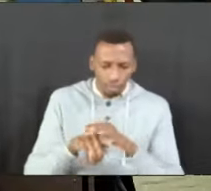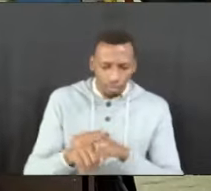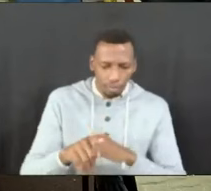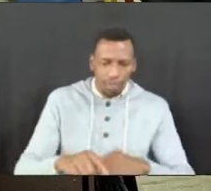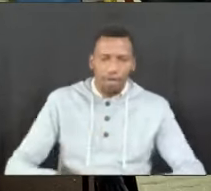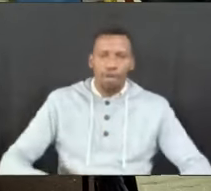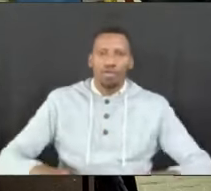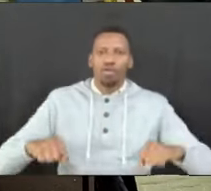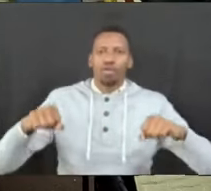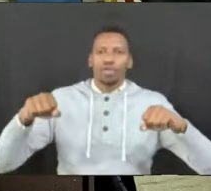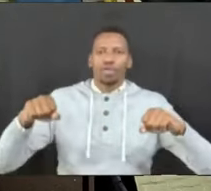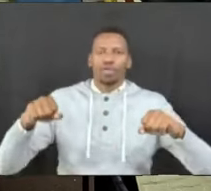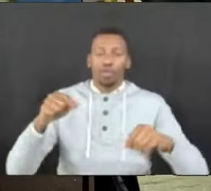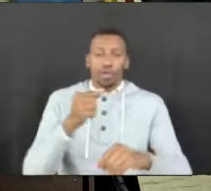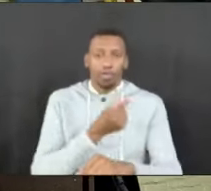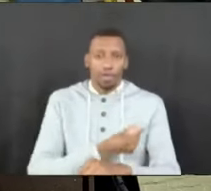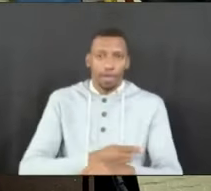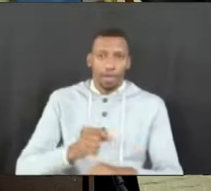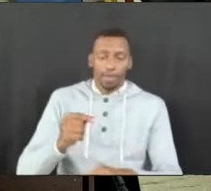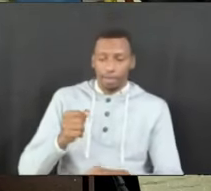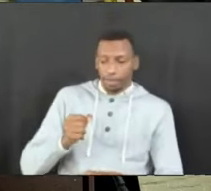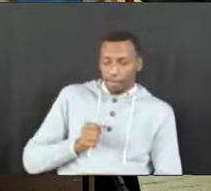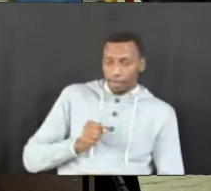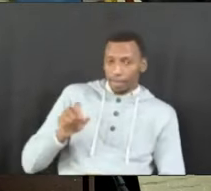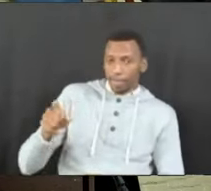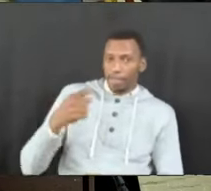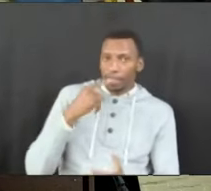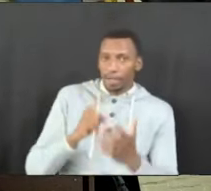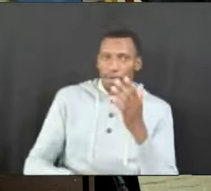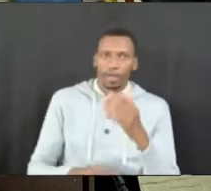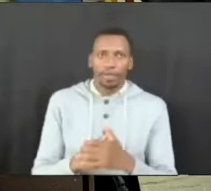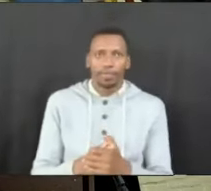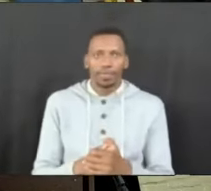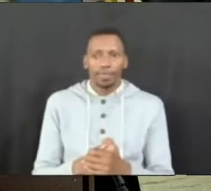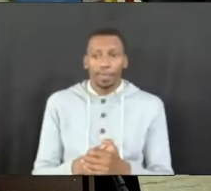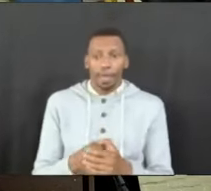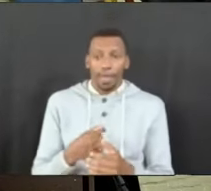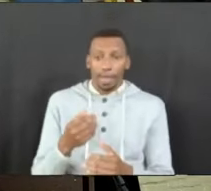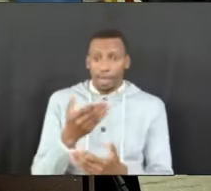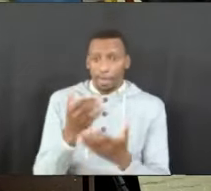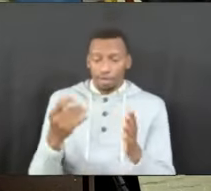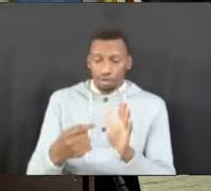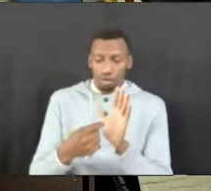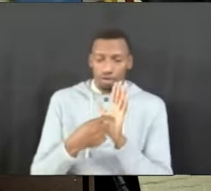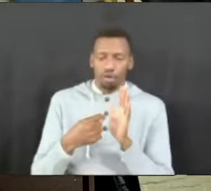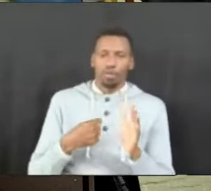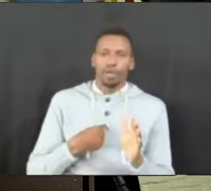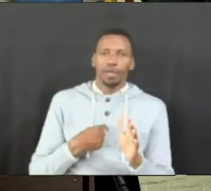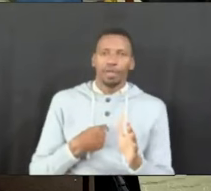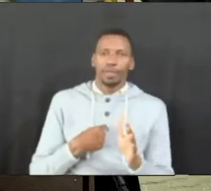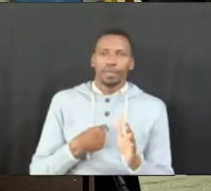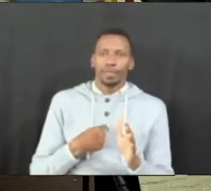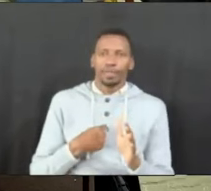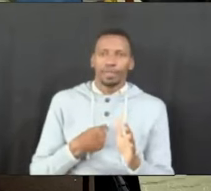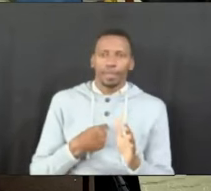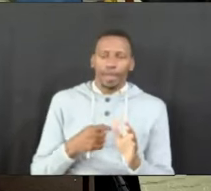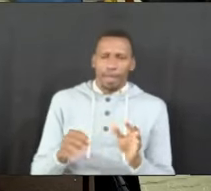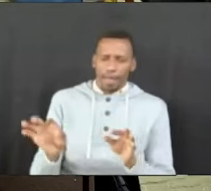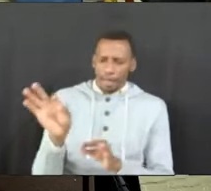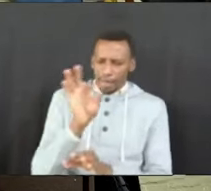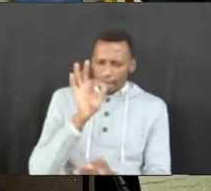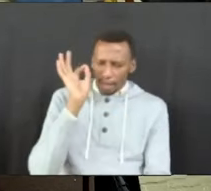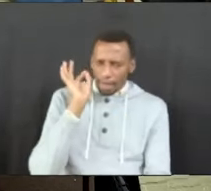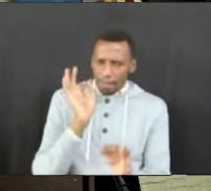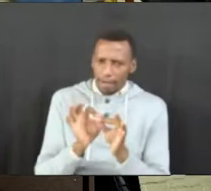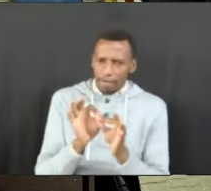grace. And this is what she says. I have been shown the order, the perfect order